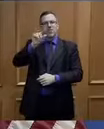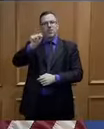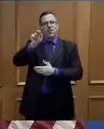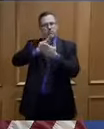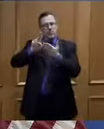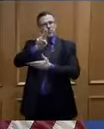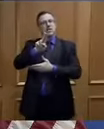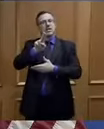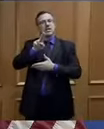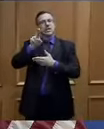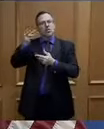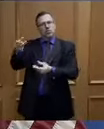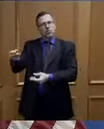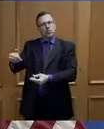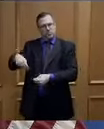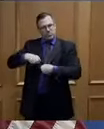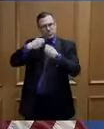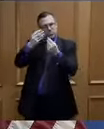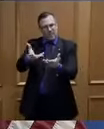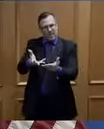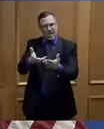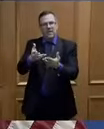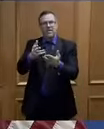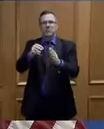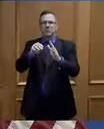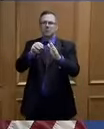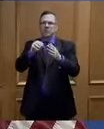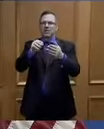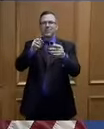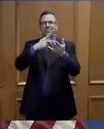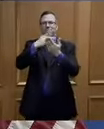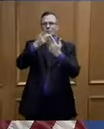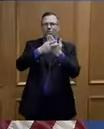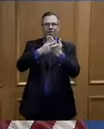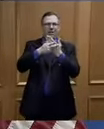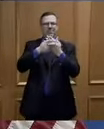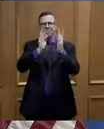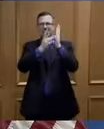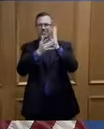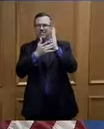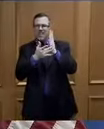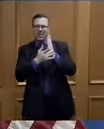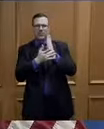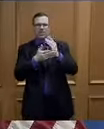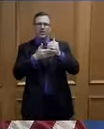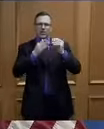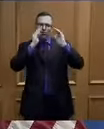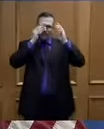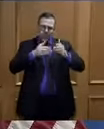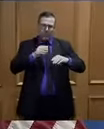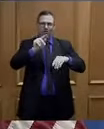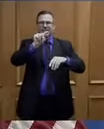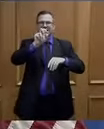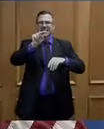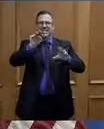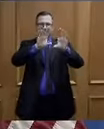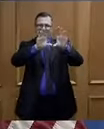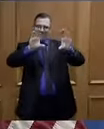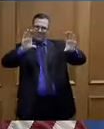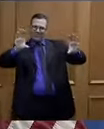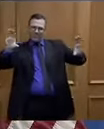Tennessee-specific model for what we think the spread of this virus might look like. We're looking at